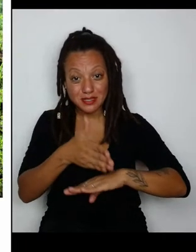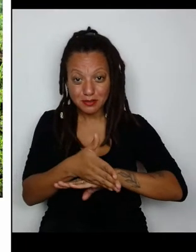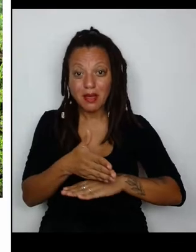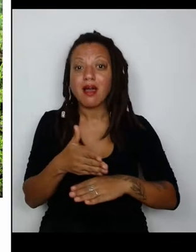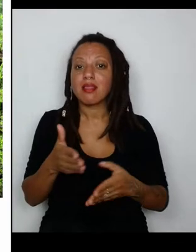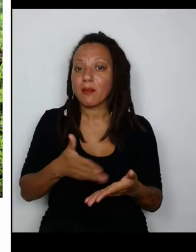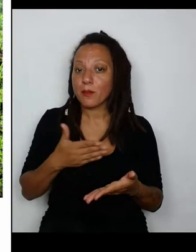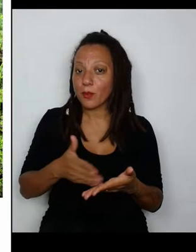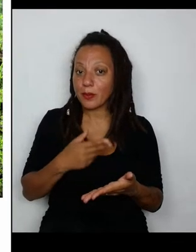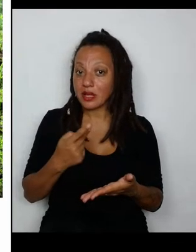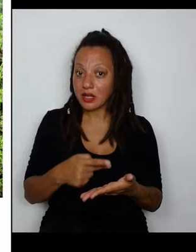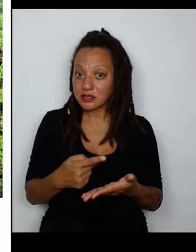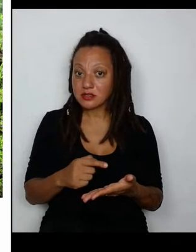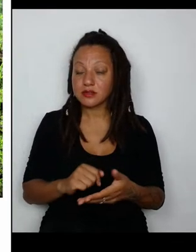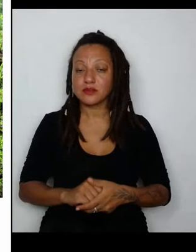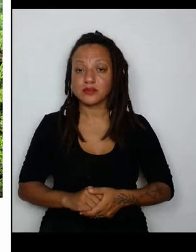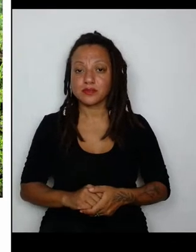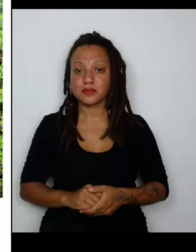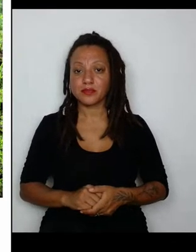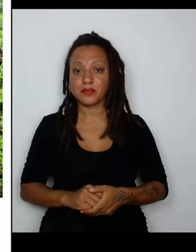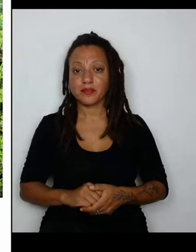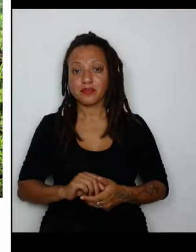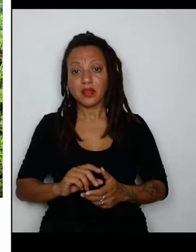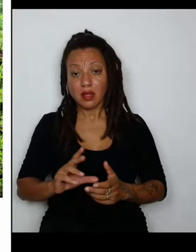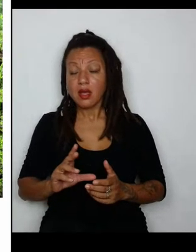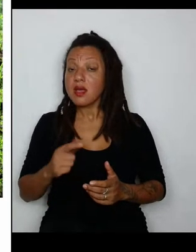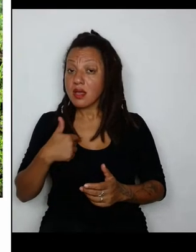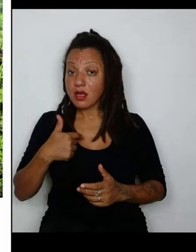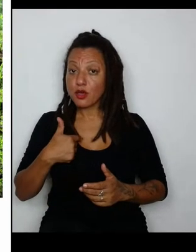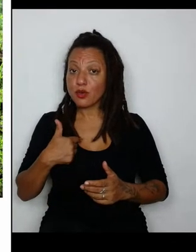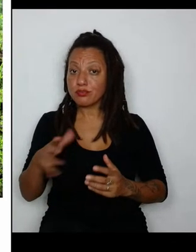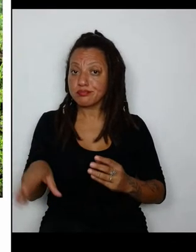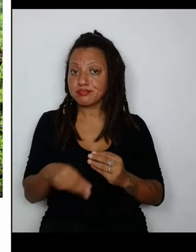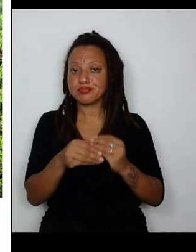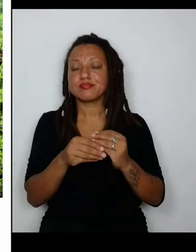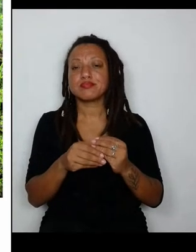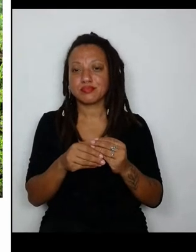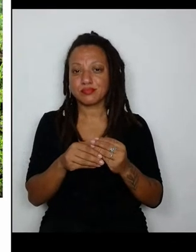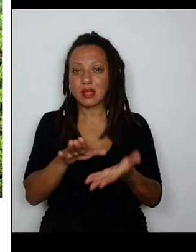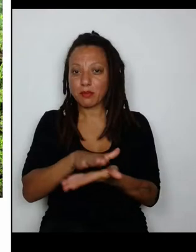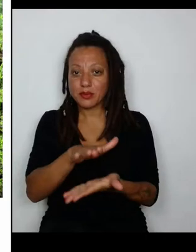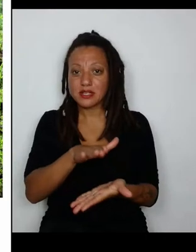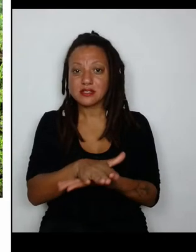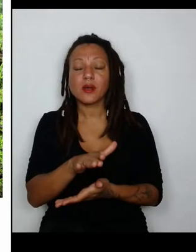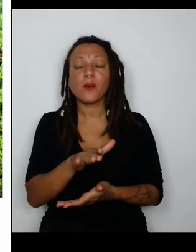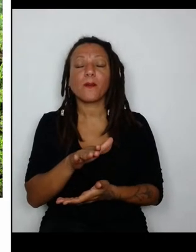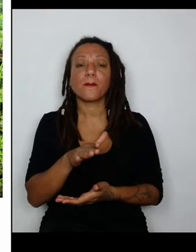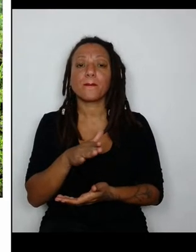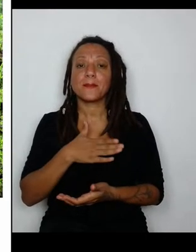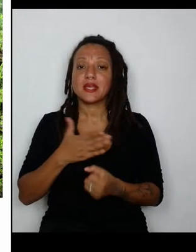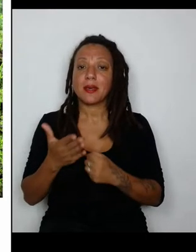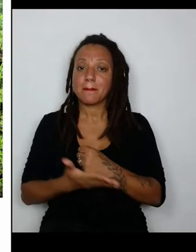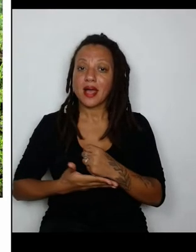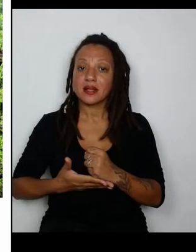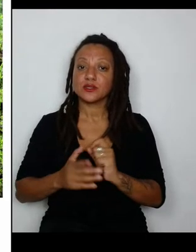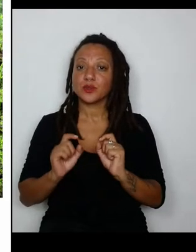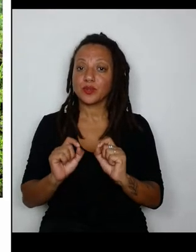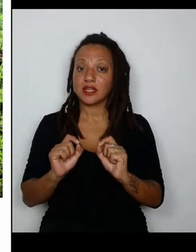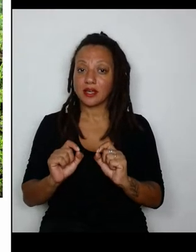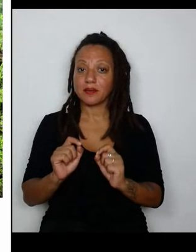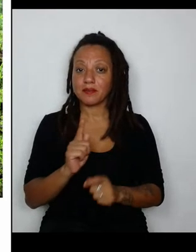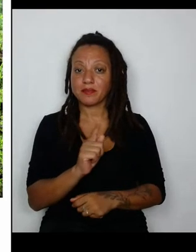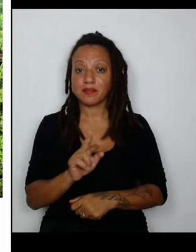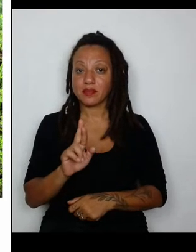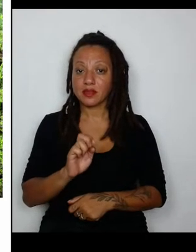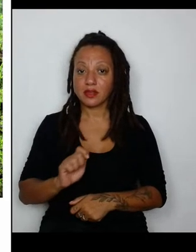contribution i drew on an essay by historian greg denning called possessing tahiti denning uses the metaphor of